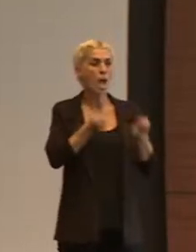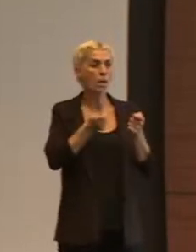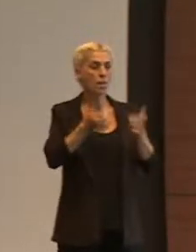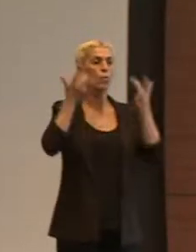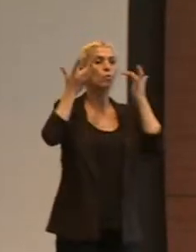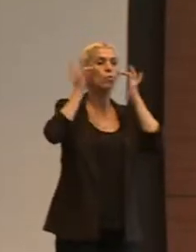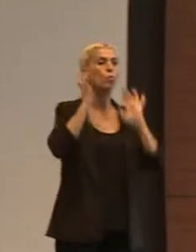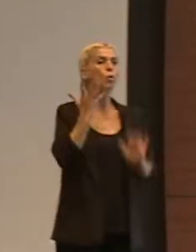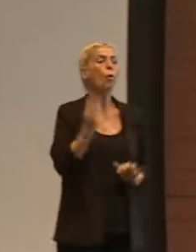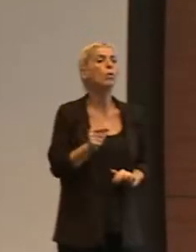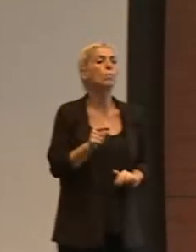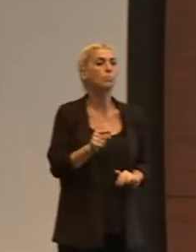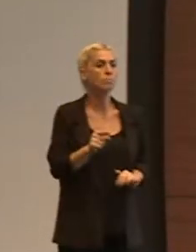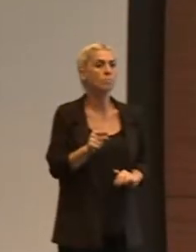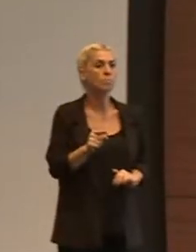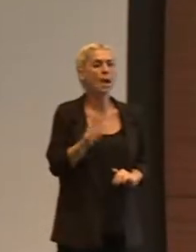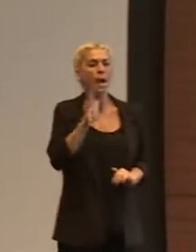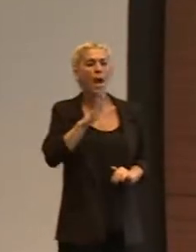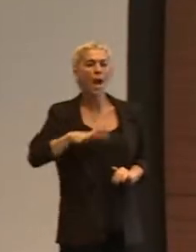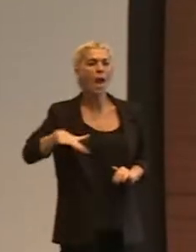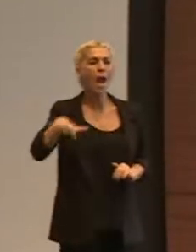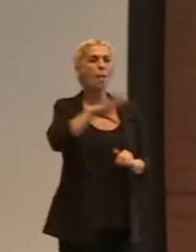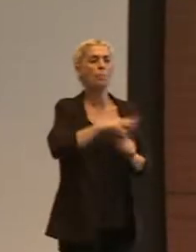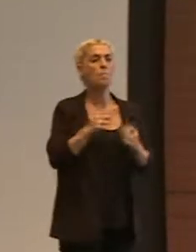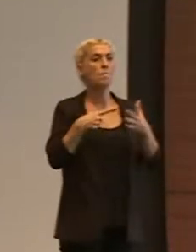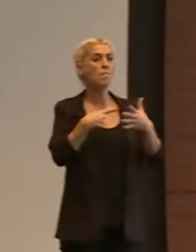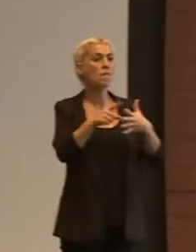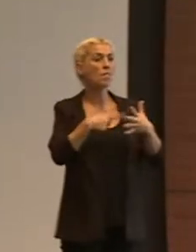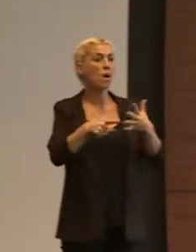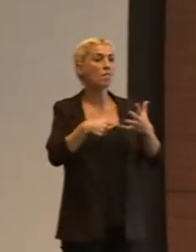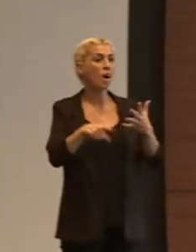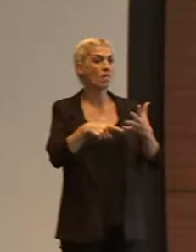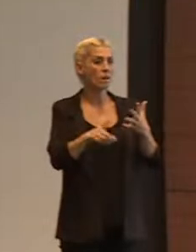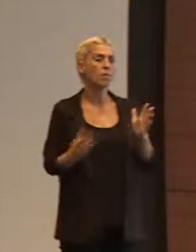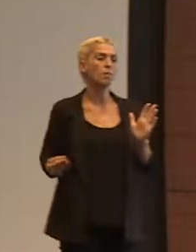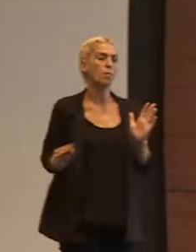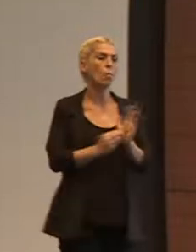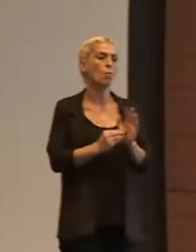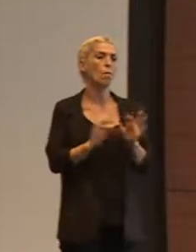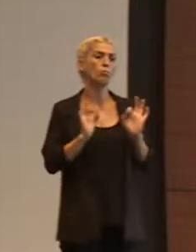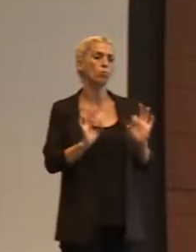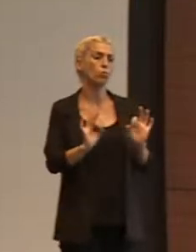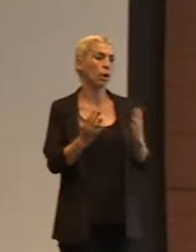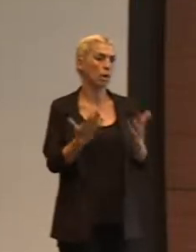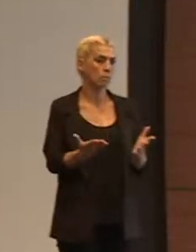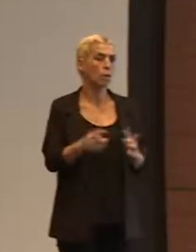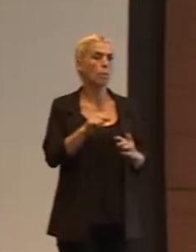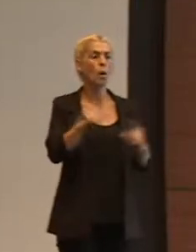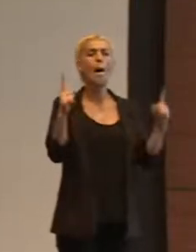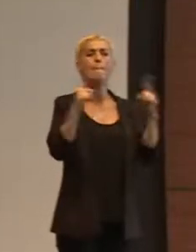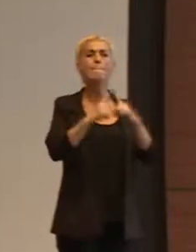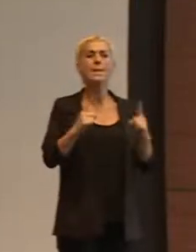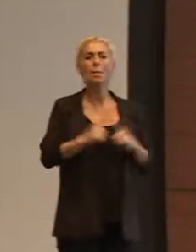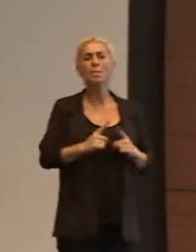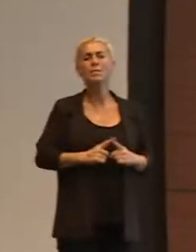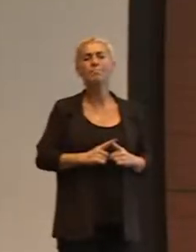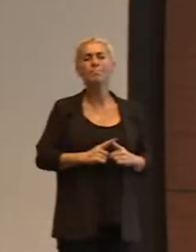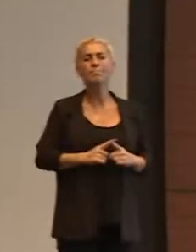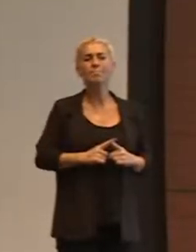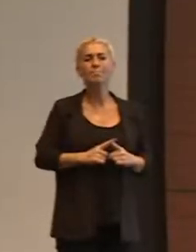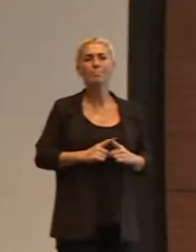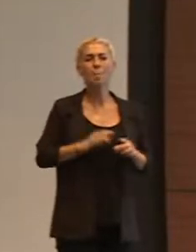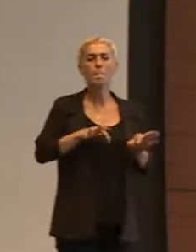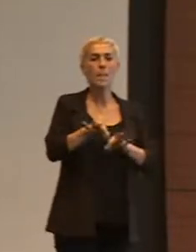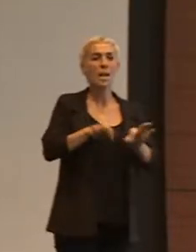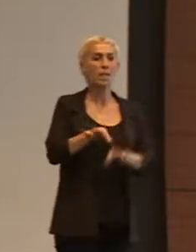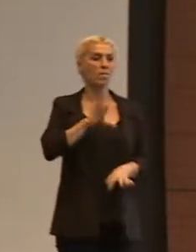are about education and all the other cultural elements it is possible to reflect it to those areas and there